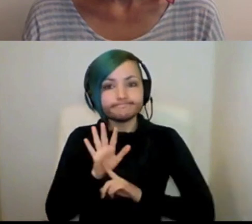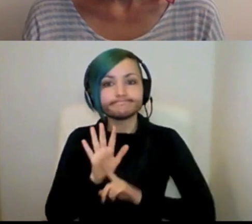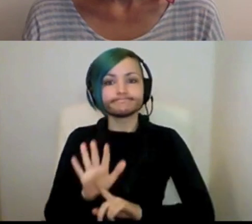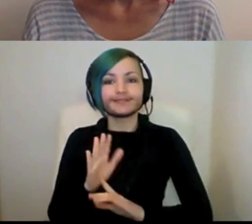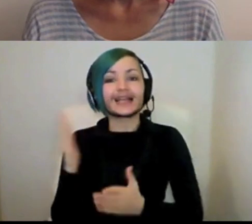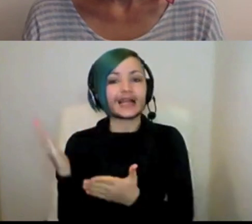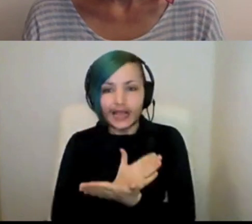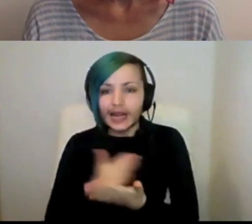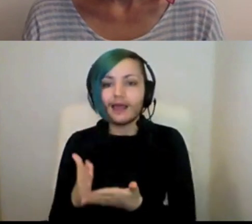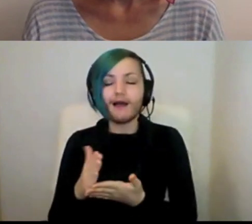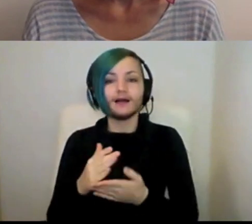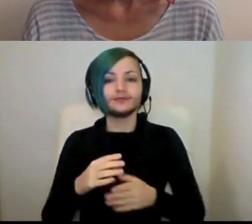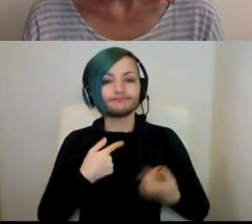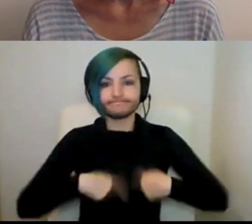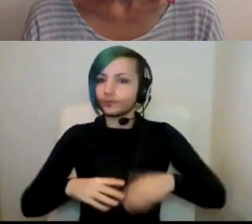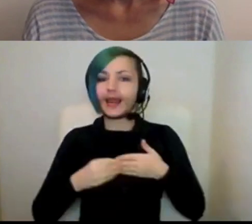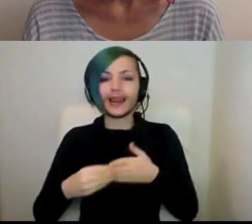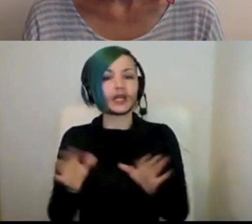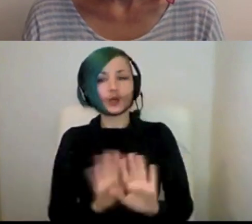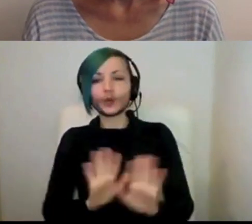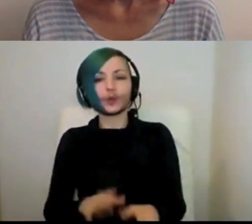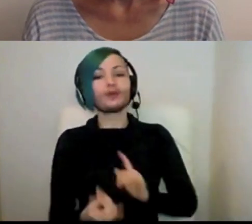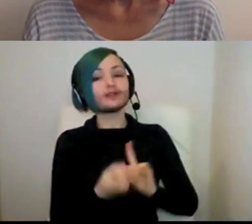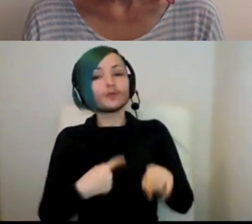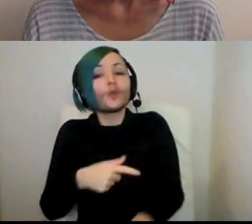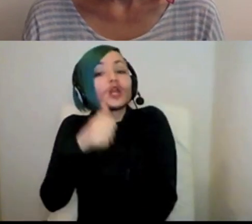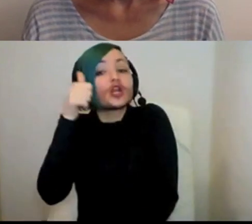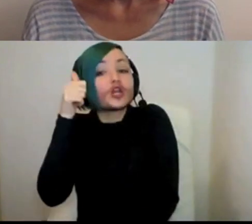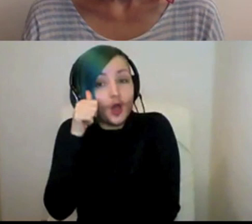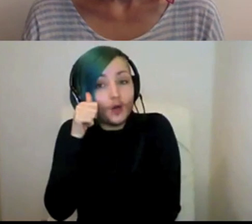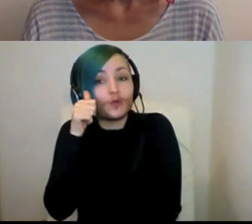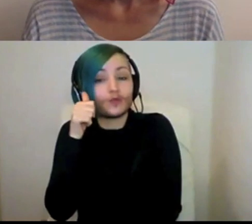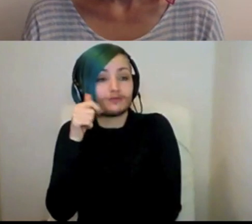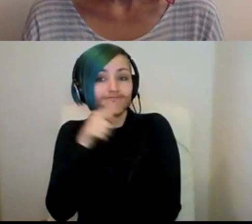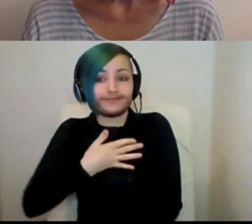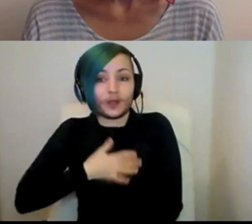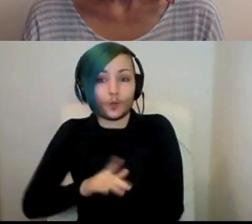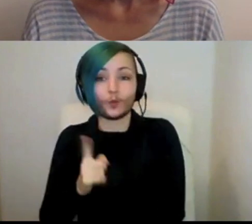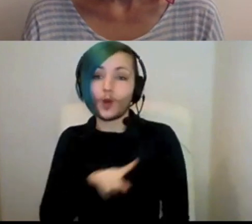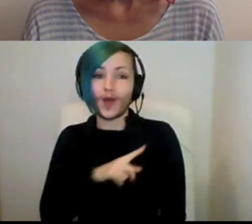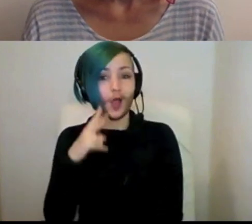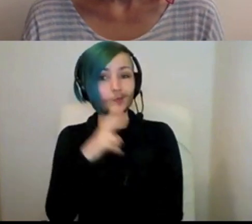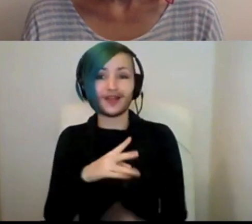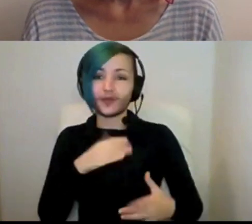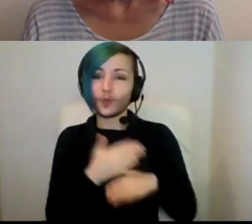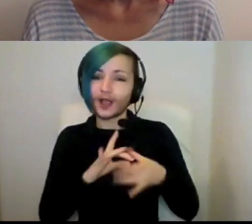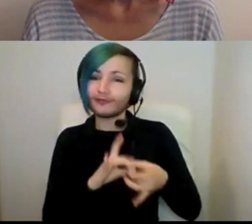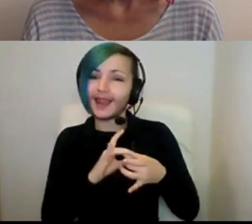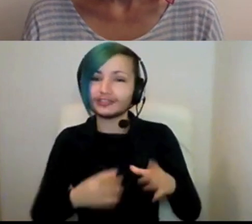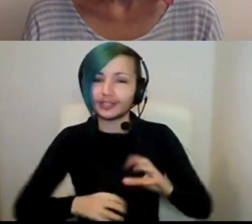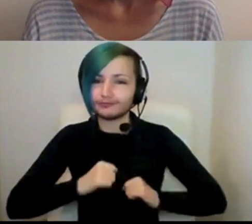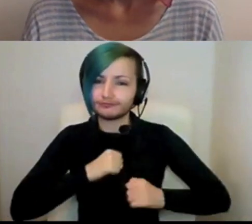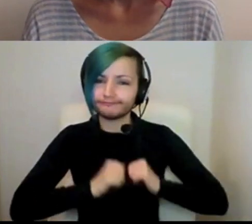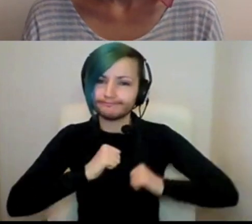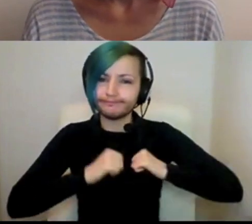in response to what we instinctively know they want because of observation. And because I think the other thing with Charlotte and all of our